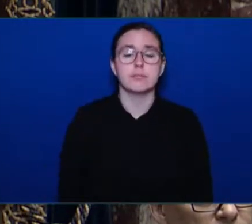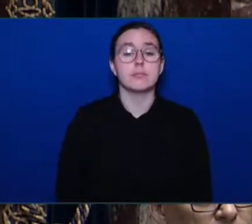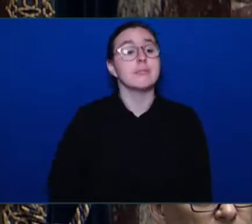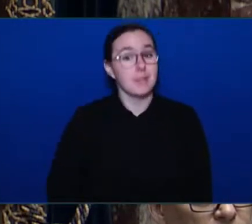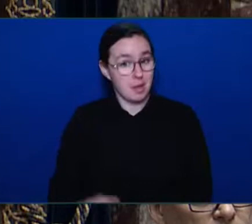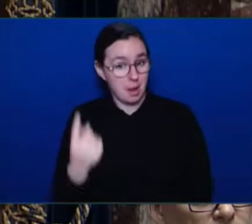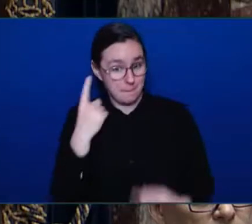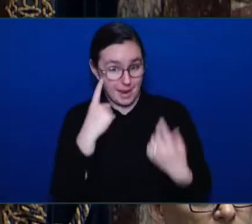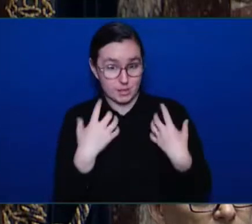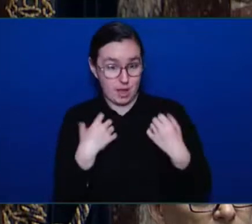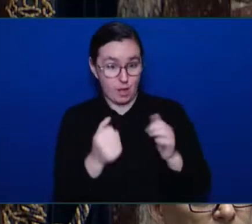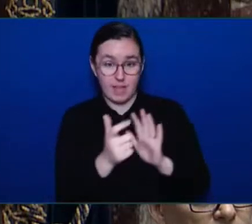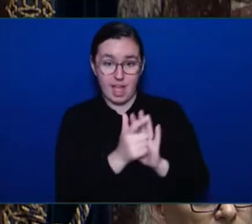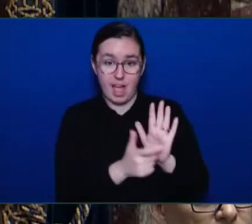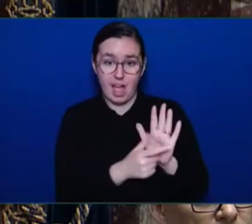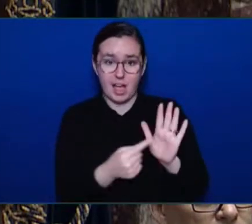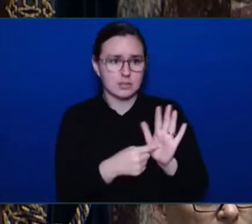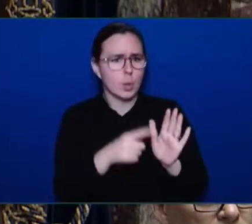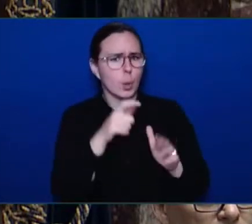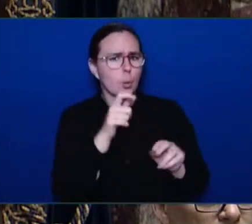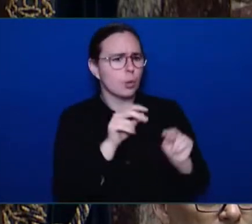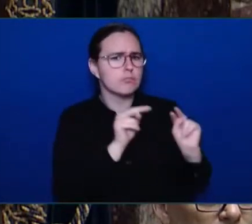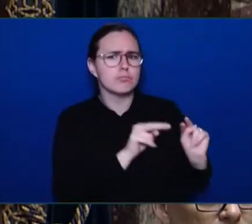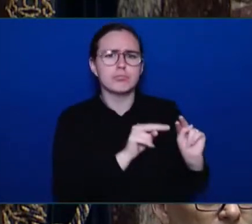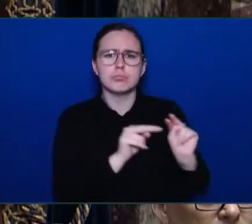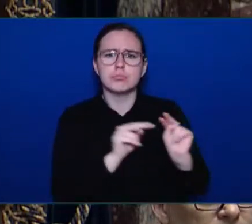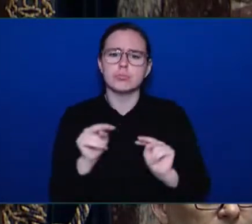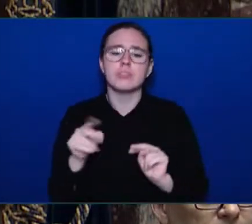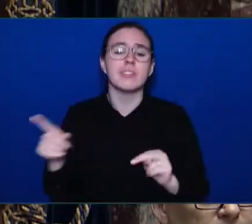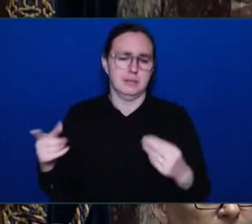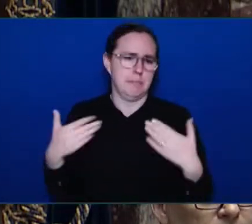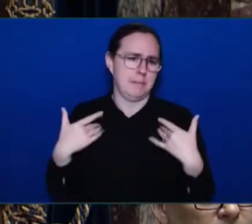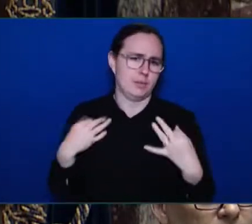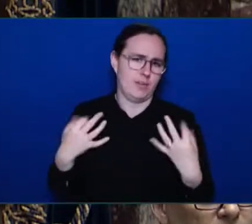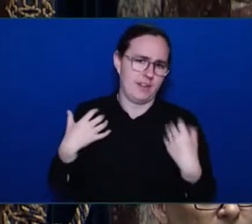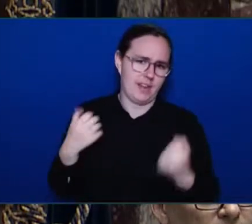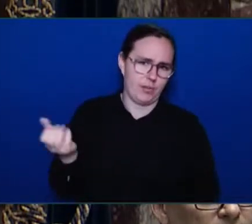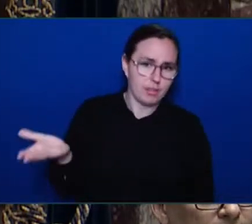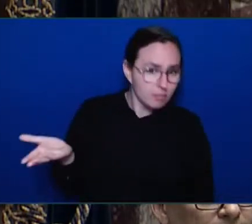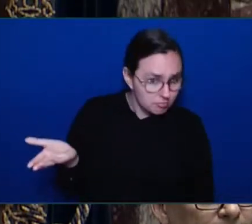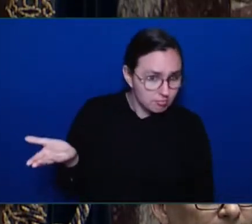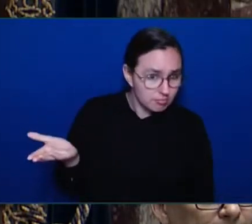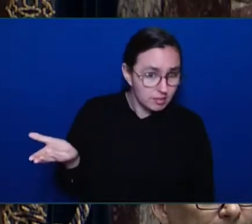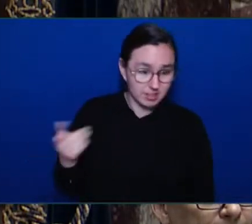so what we have here is we have a Mental Health Act. We have 2 ministers that oversee this.